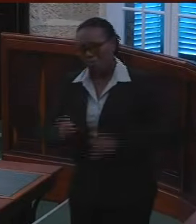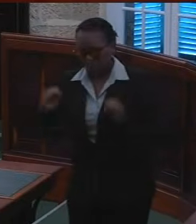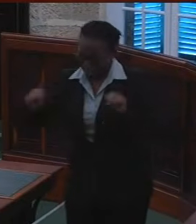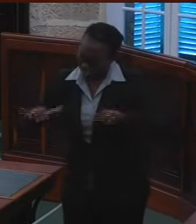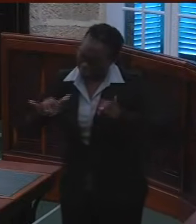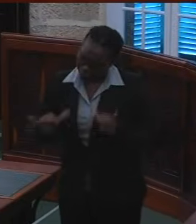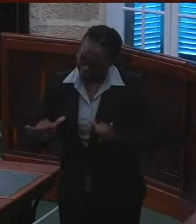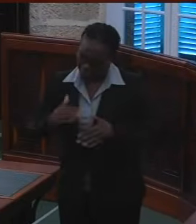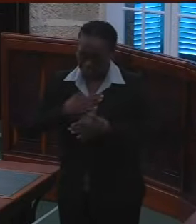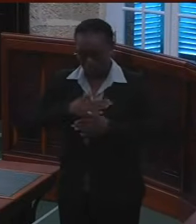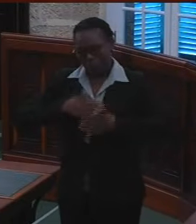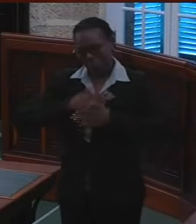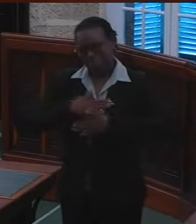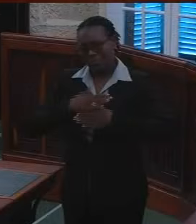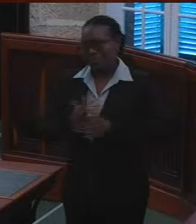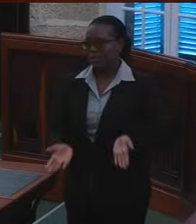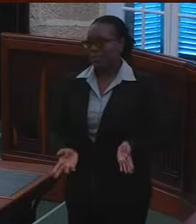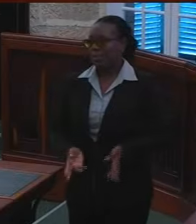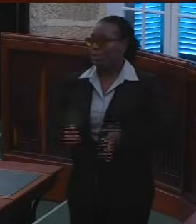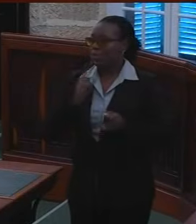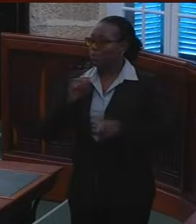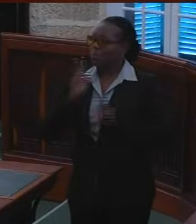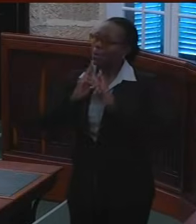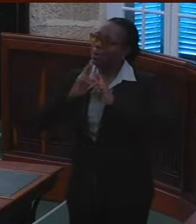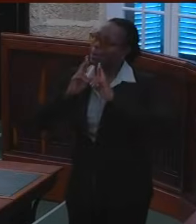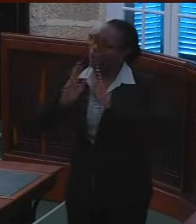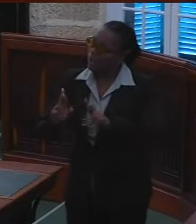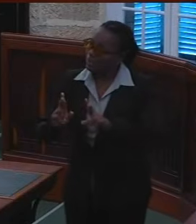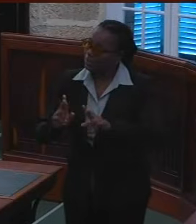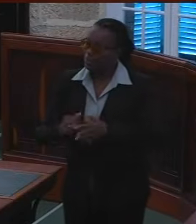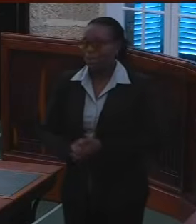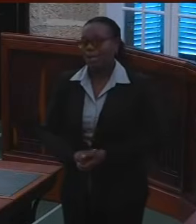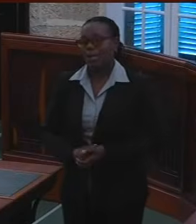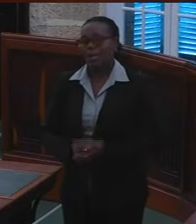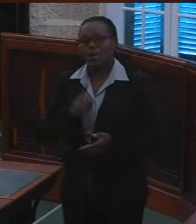And I am being very honest. Mr. Speaker, sir, I came to...